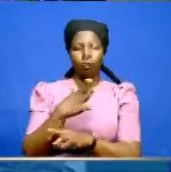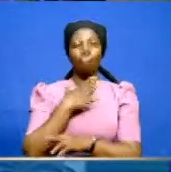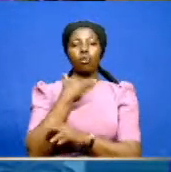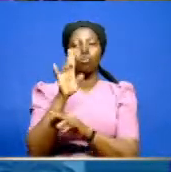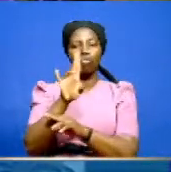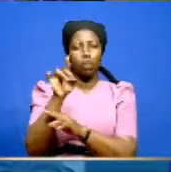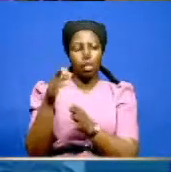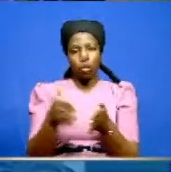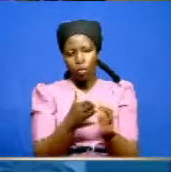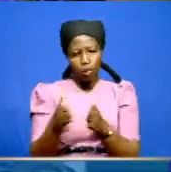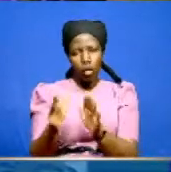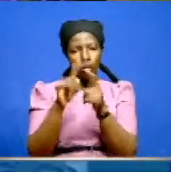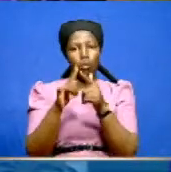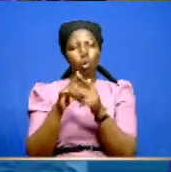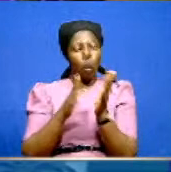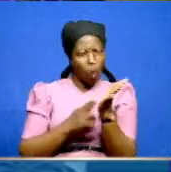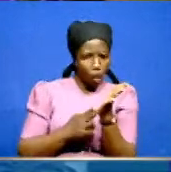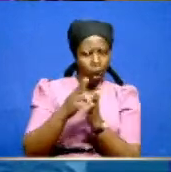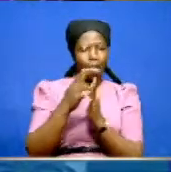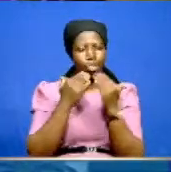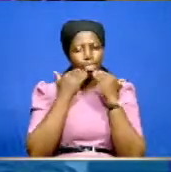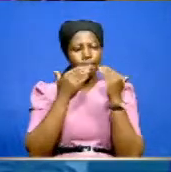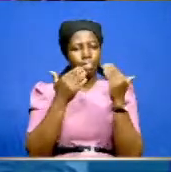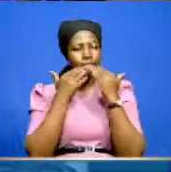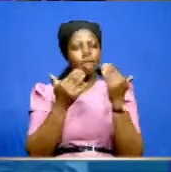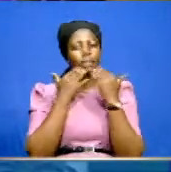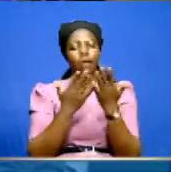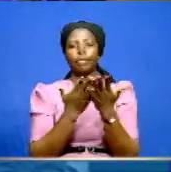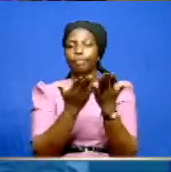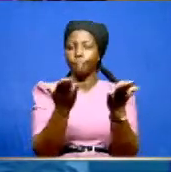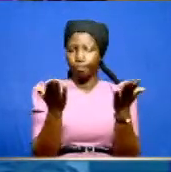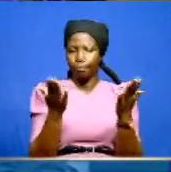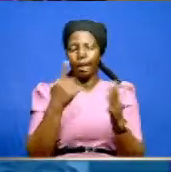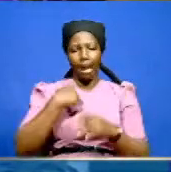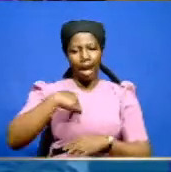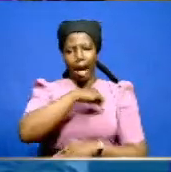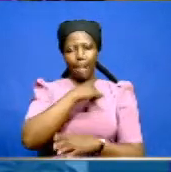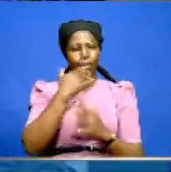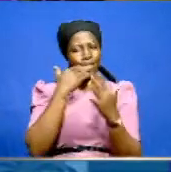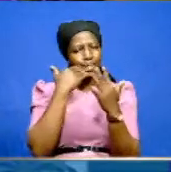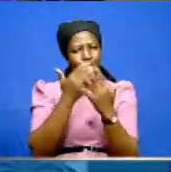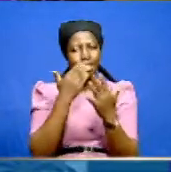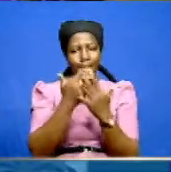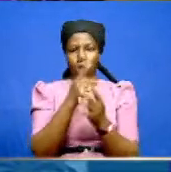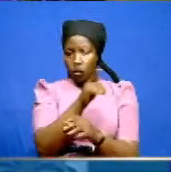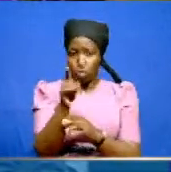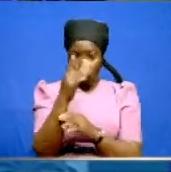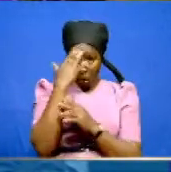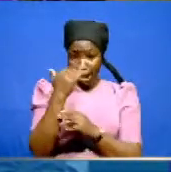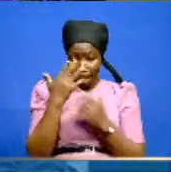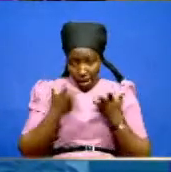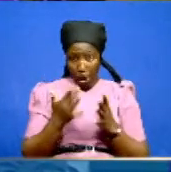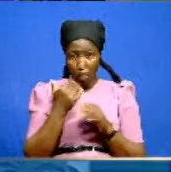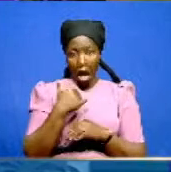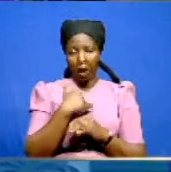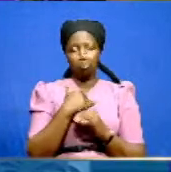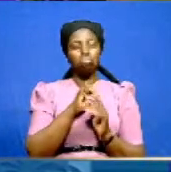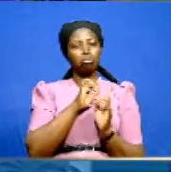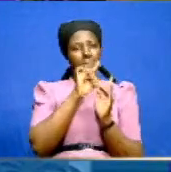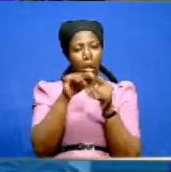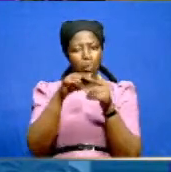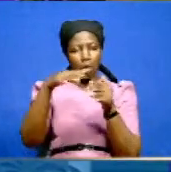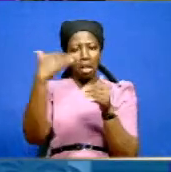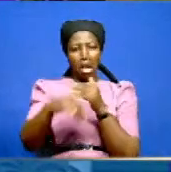this opportunity to sincerely thank you. We are grateful that we have now come to the end of this